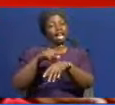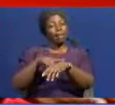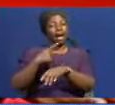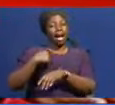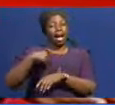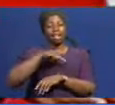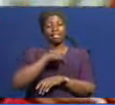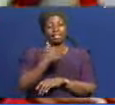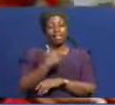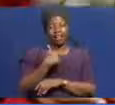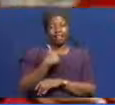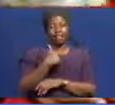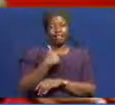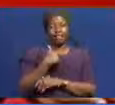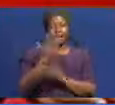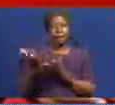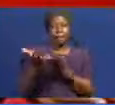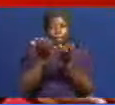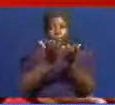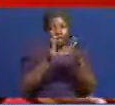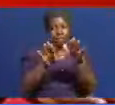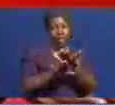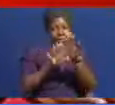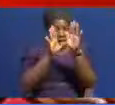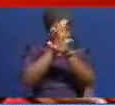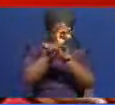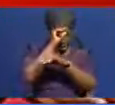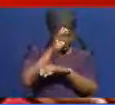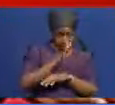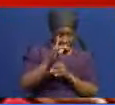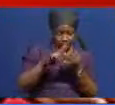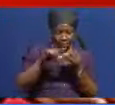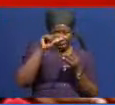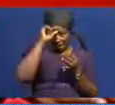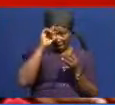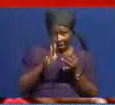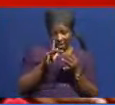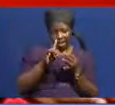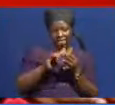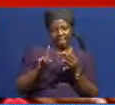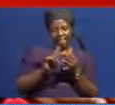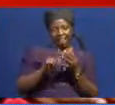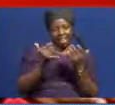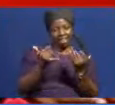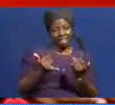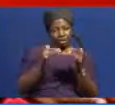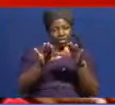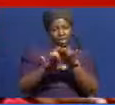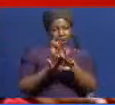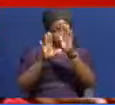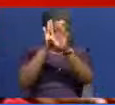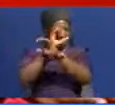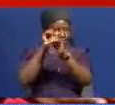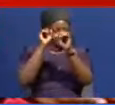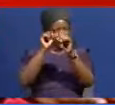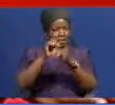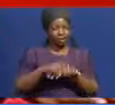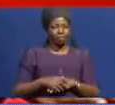We have brought deputy governors, and now the deputy president.